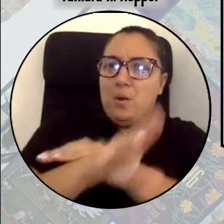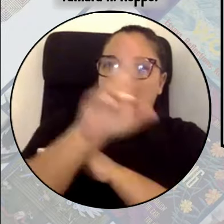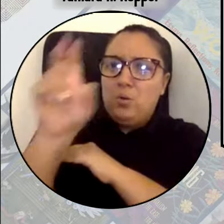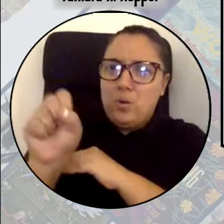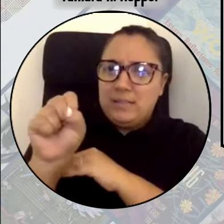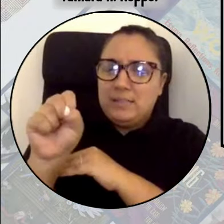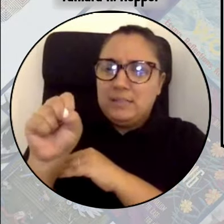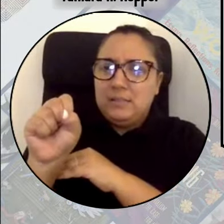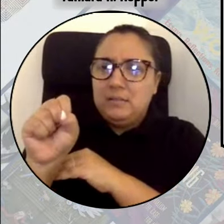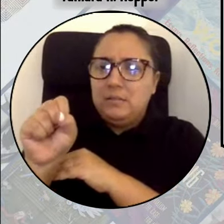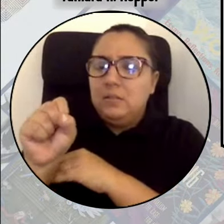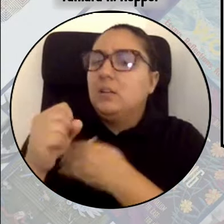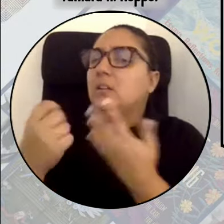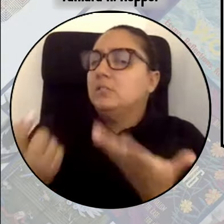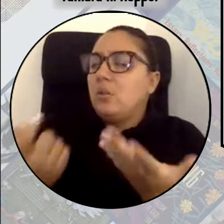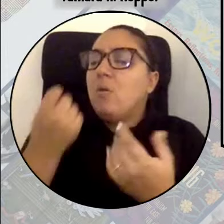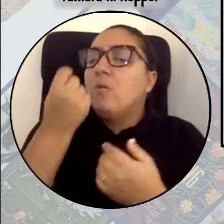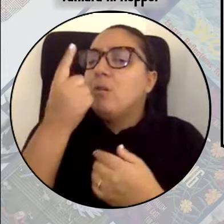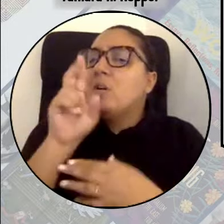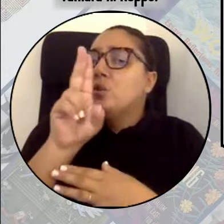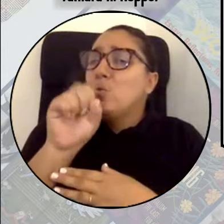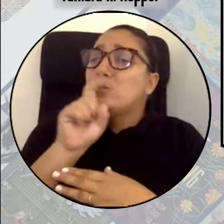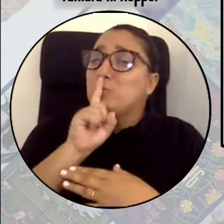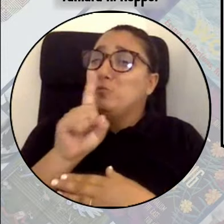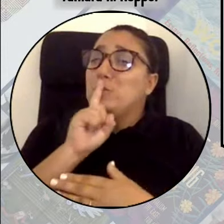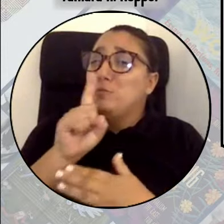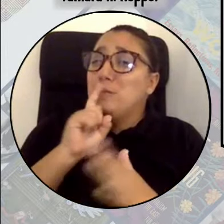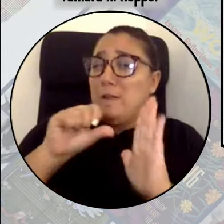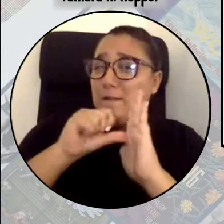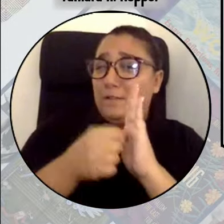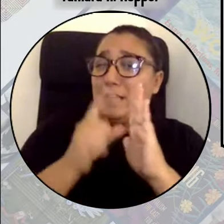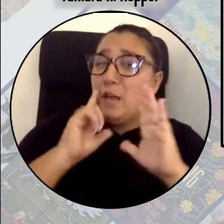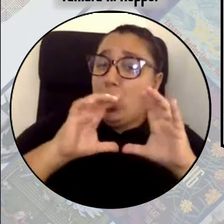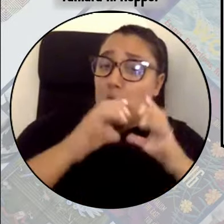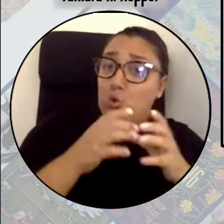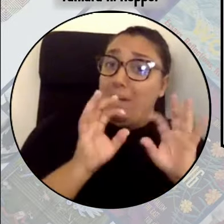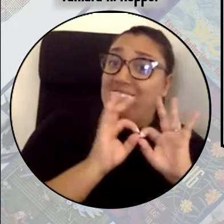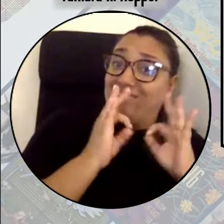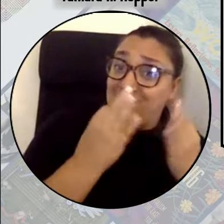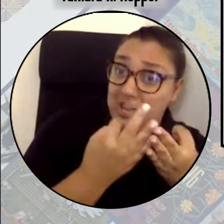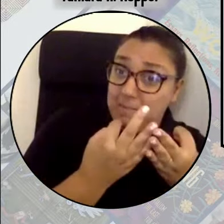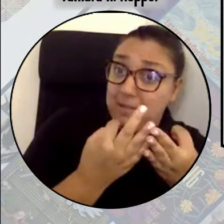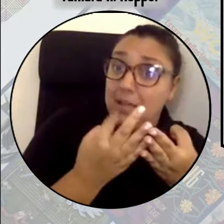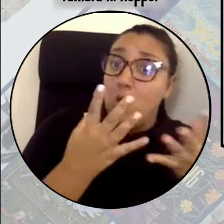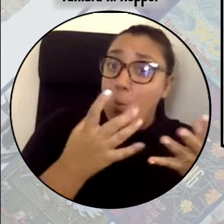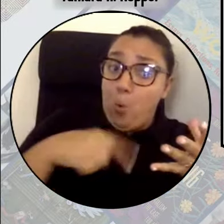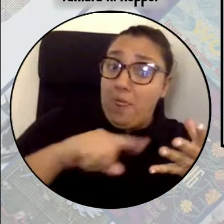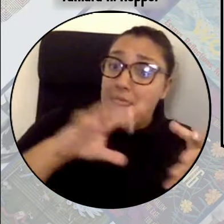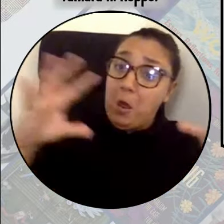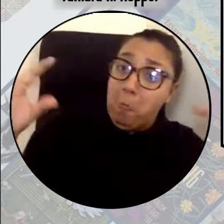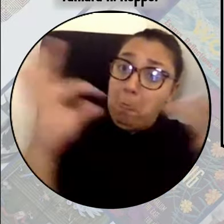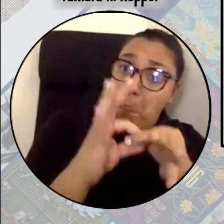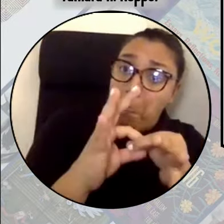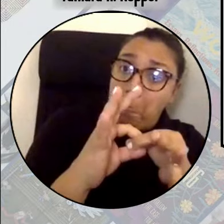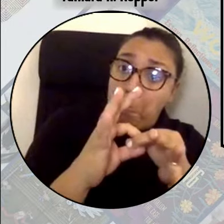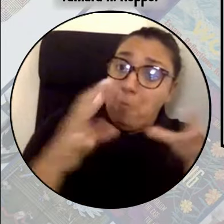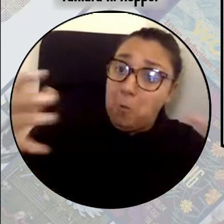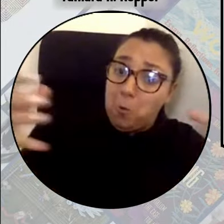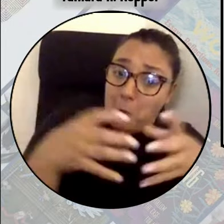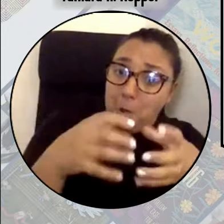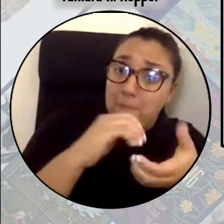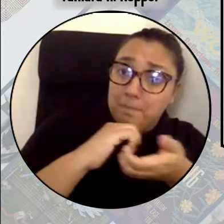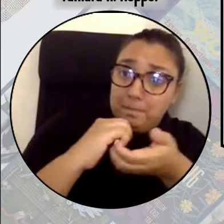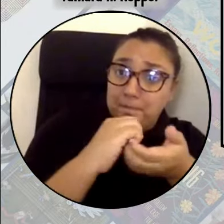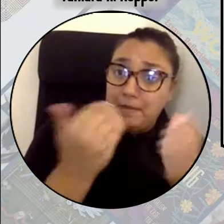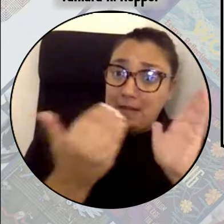United States still very much puts an emphasis on family, kind of reunification, right? This is what, I don't know if you